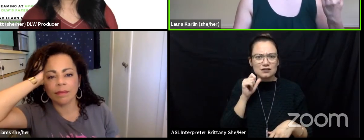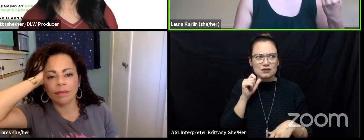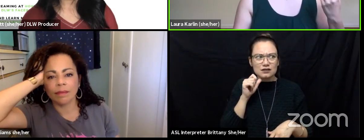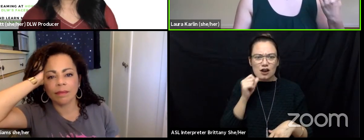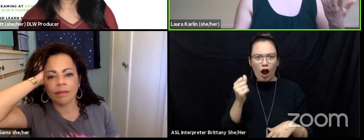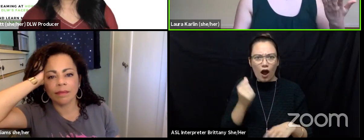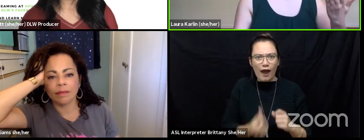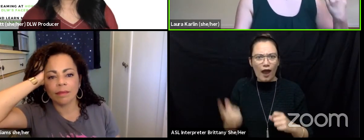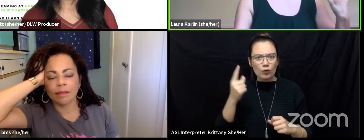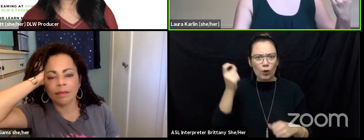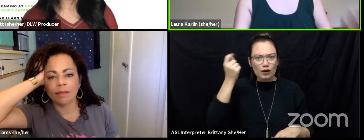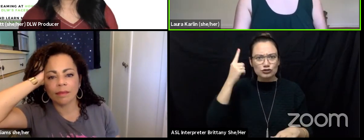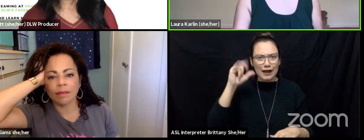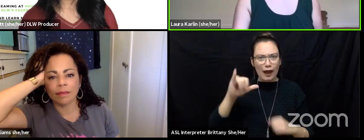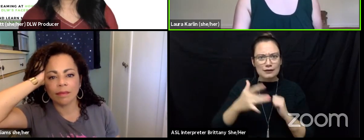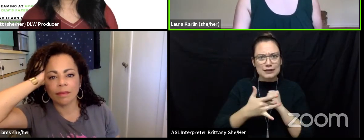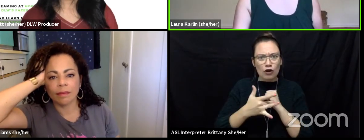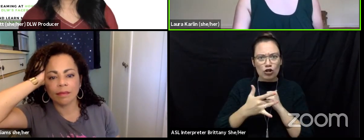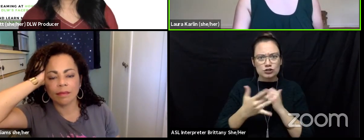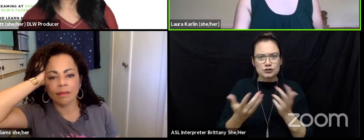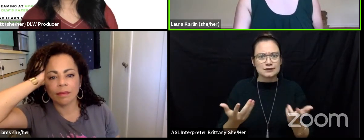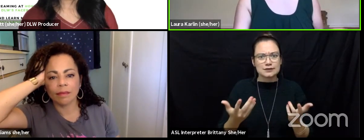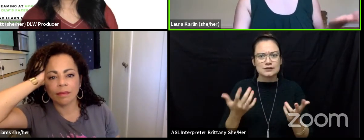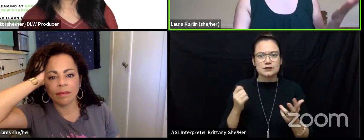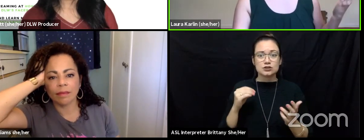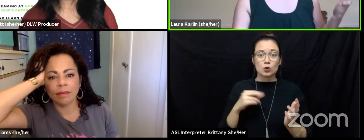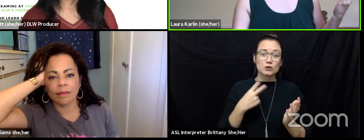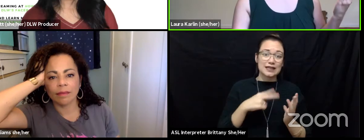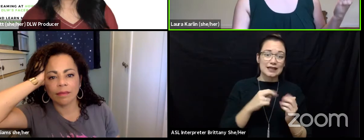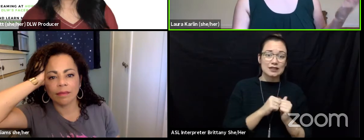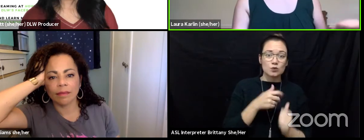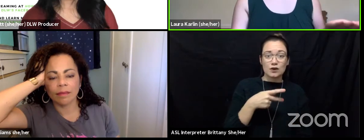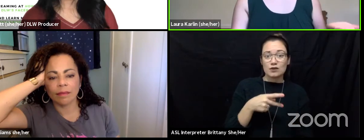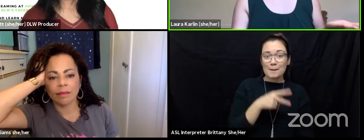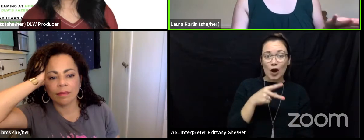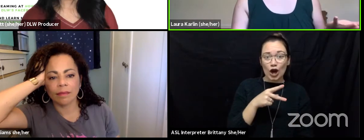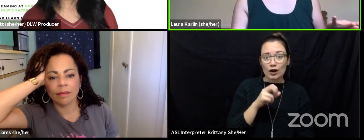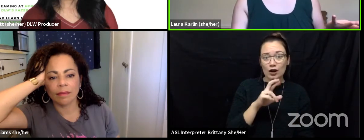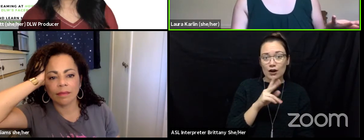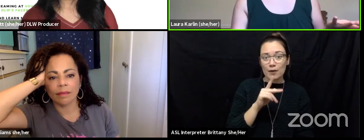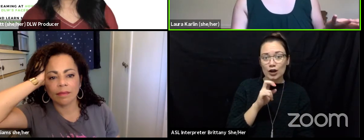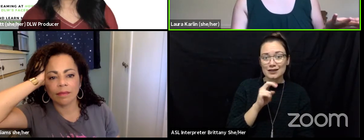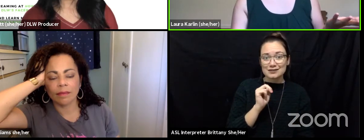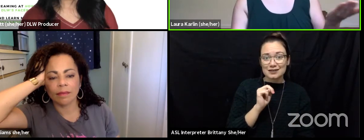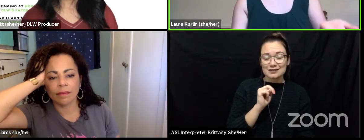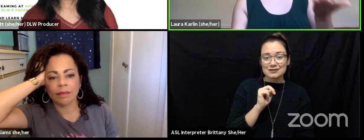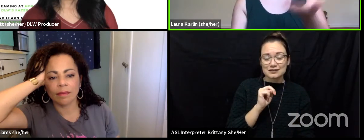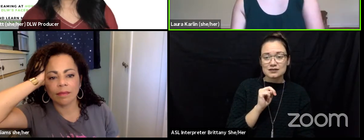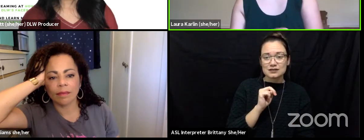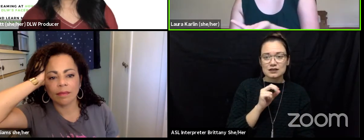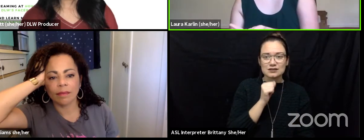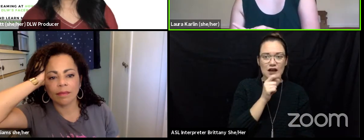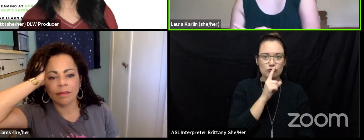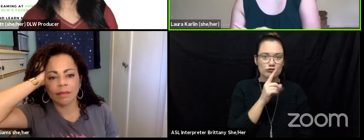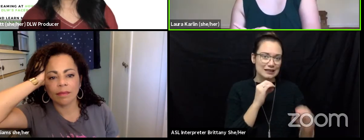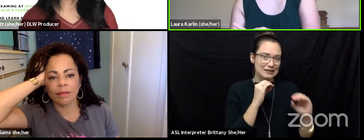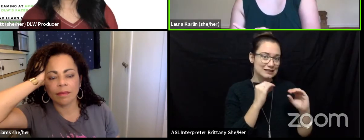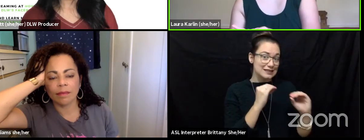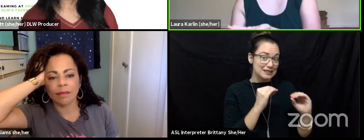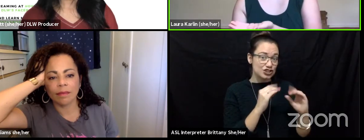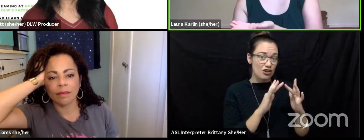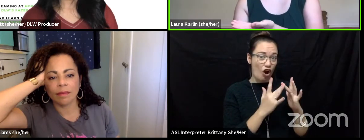so actually getting Dancing Through Parkinson's online was not really about getting the teaching of it